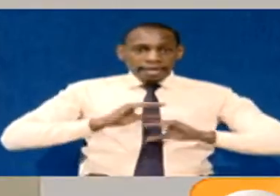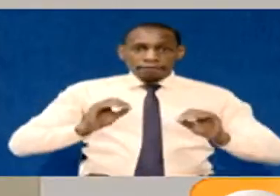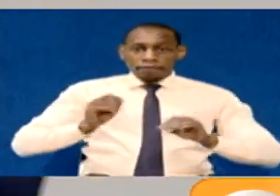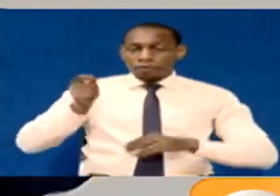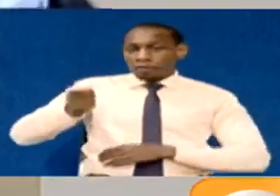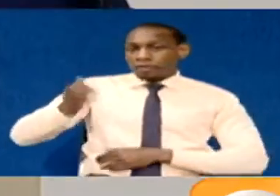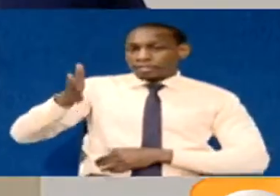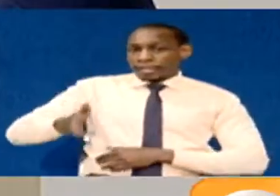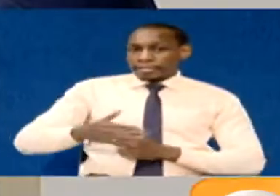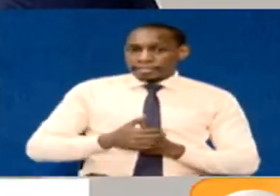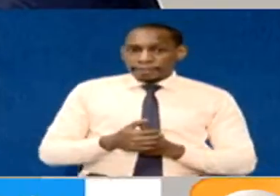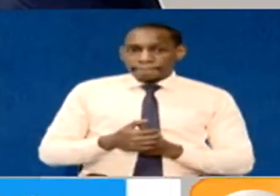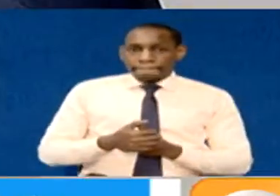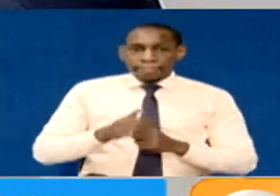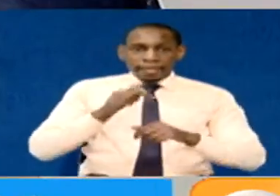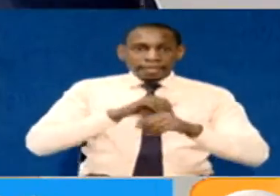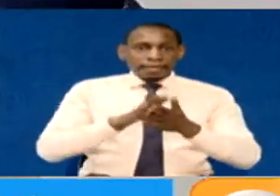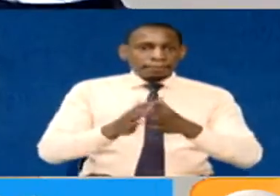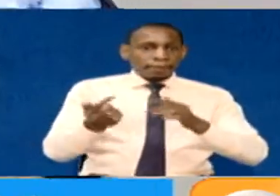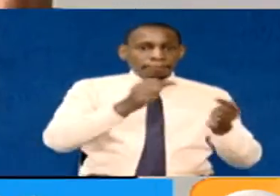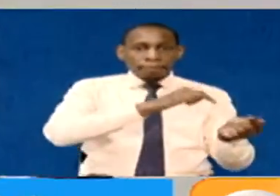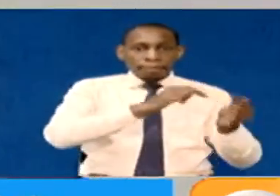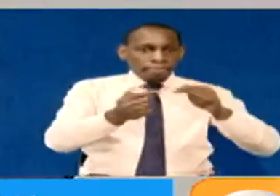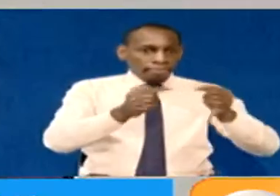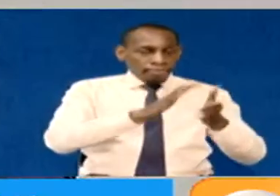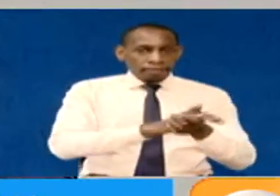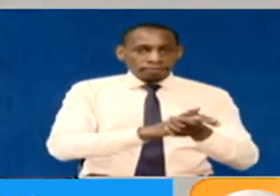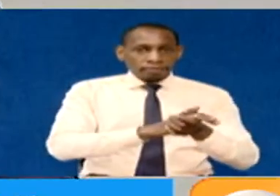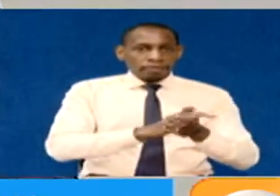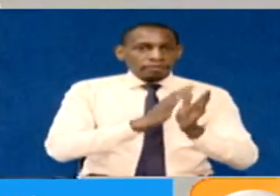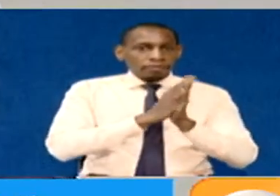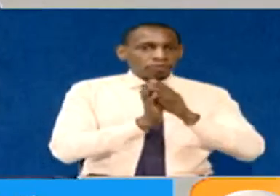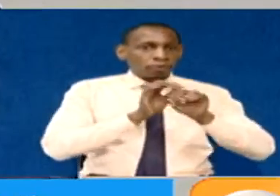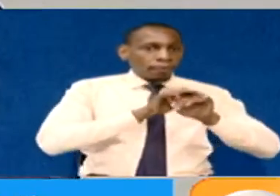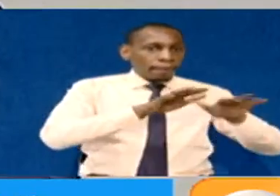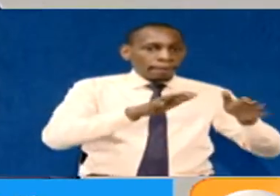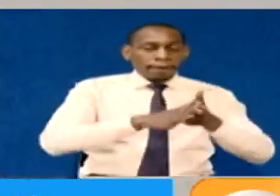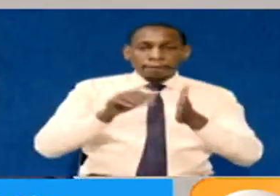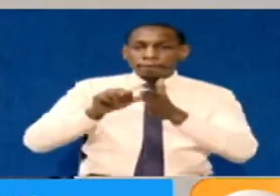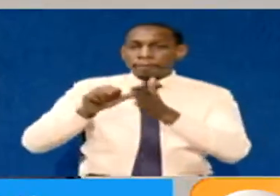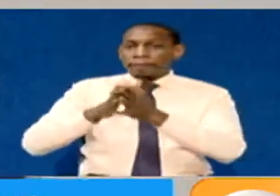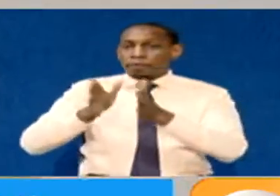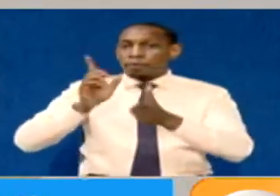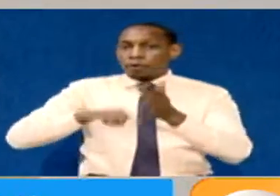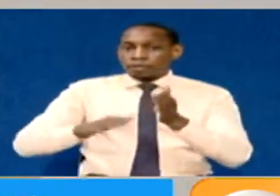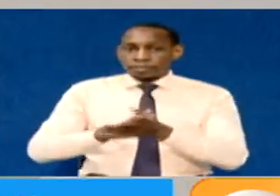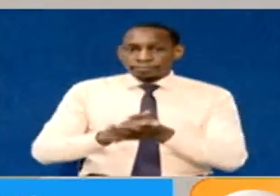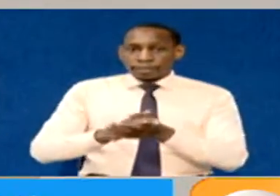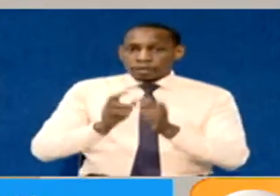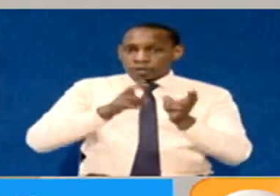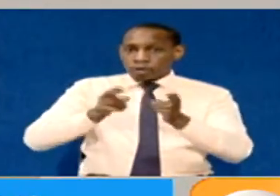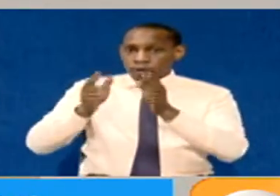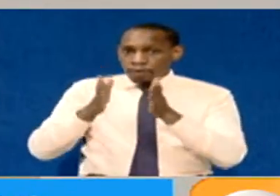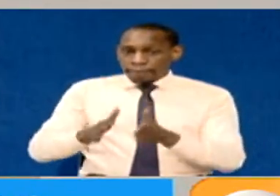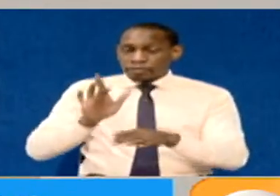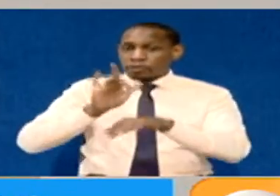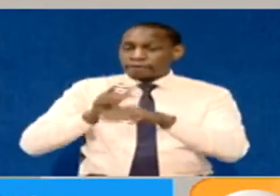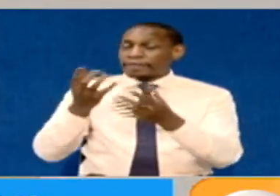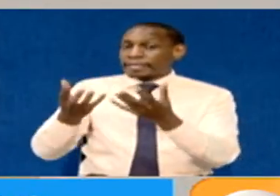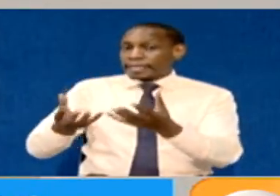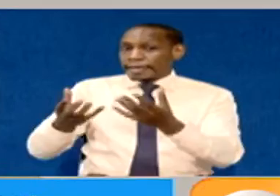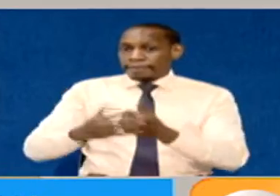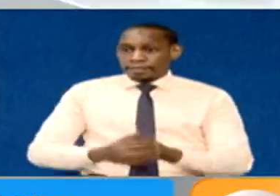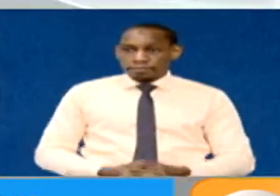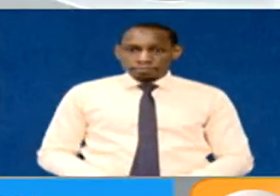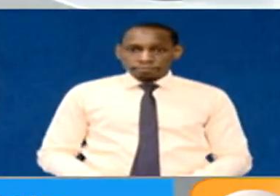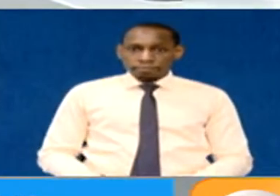judges. So while the acrimony at the top may make news, the bigger problem is on the ground. Yeah, but